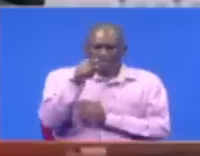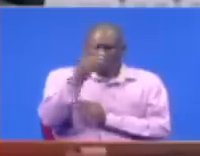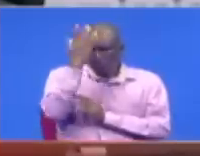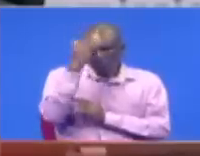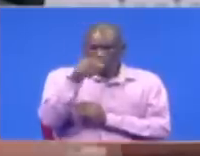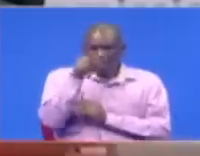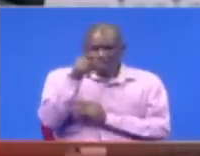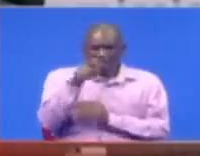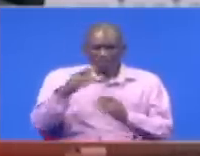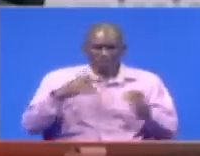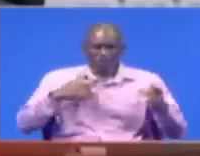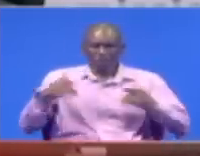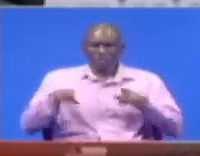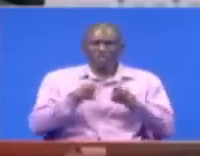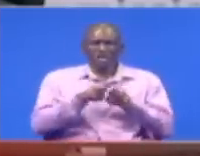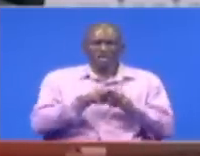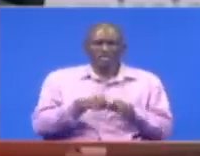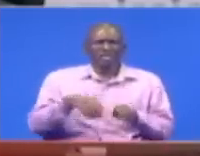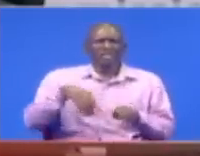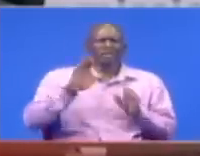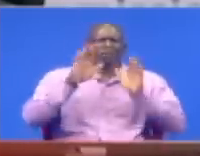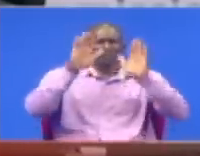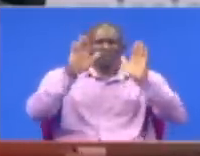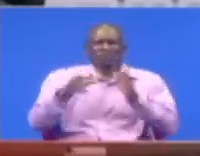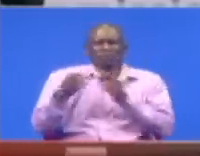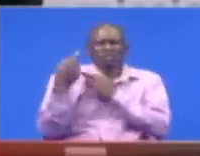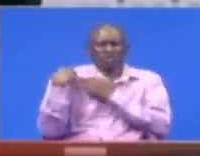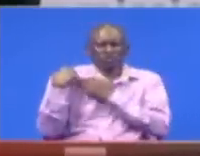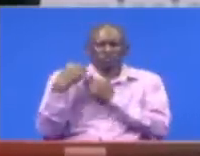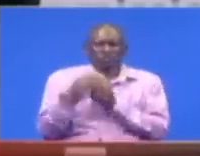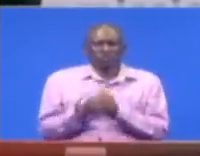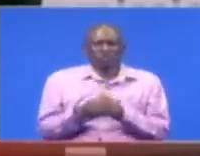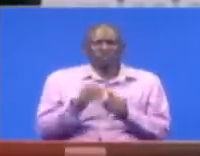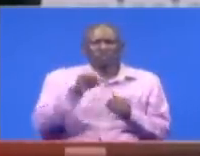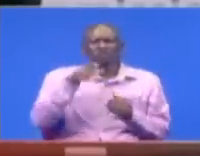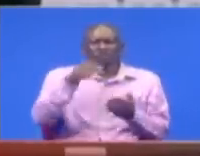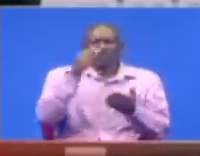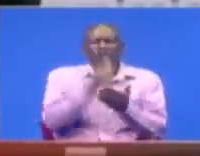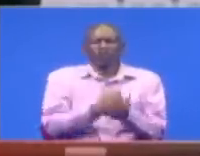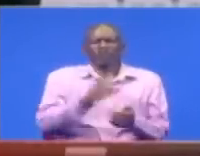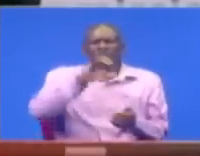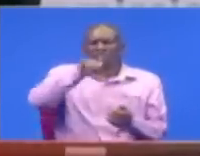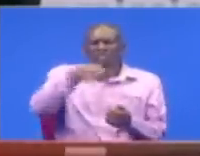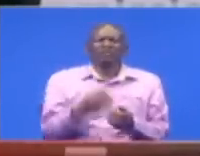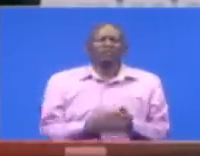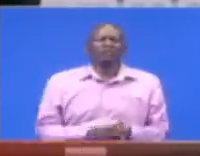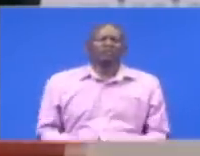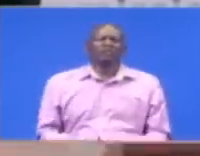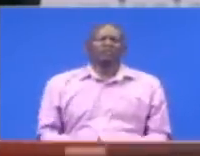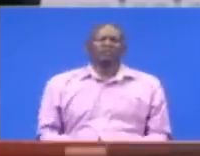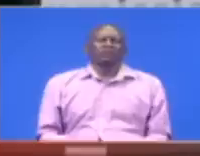be considered to be the most important role of the office of the Chief Justice?